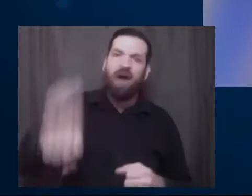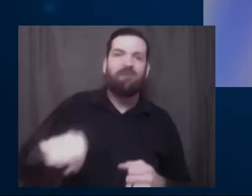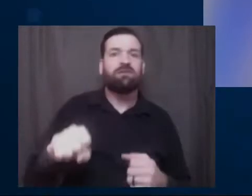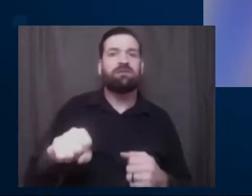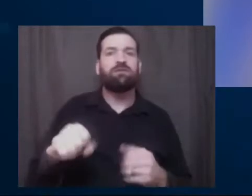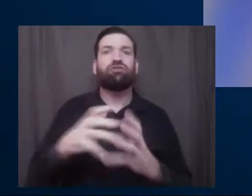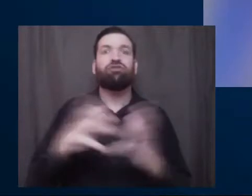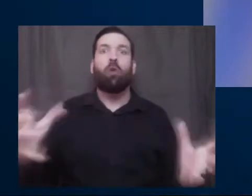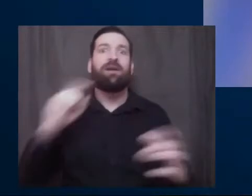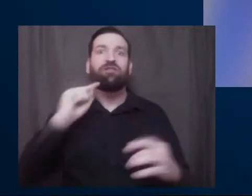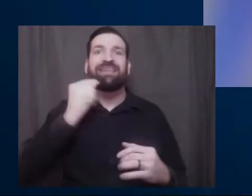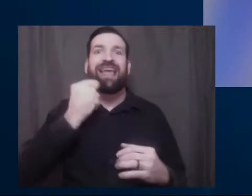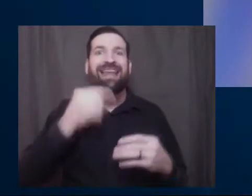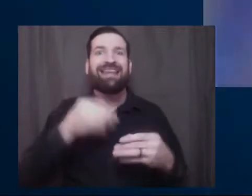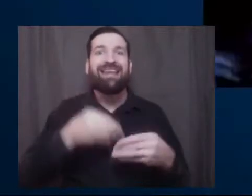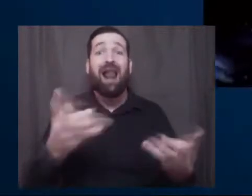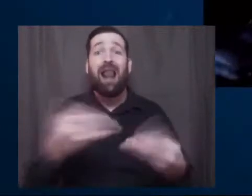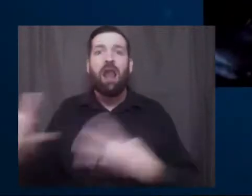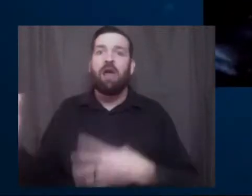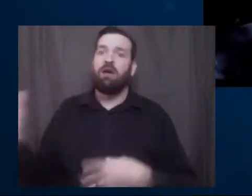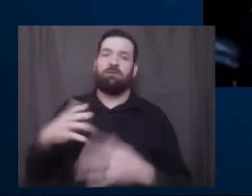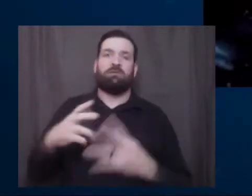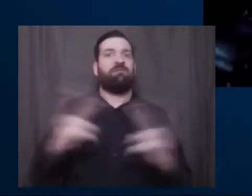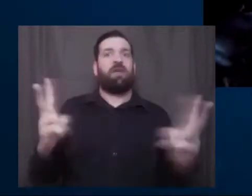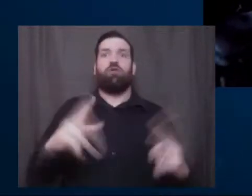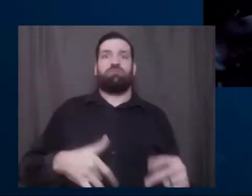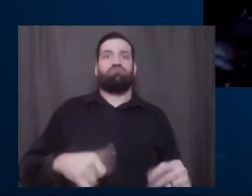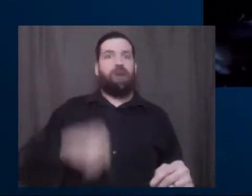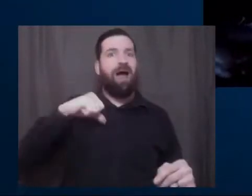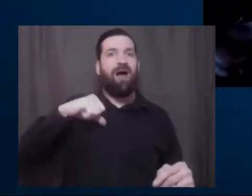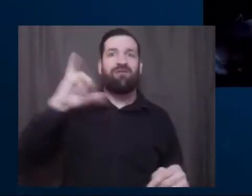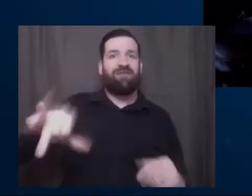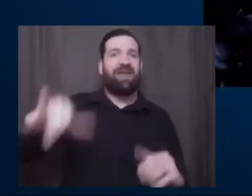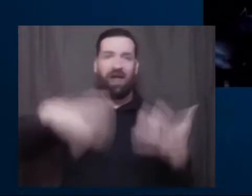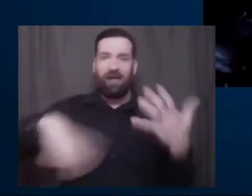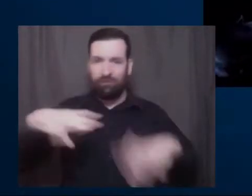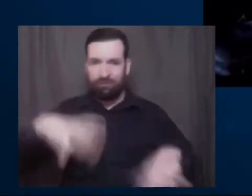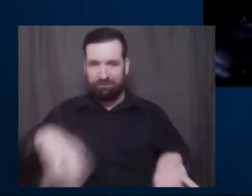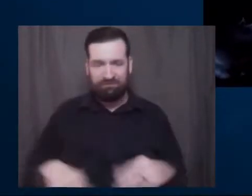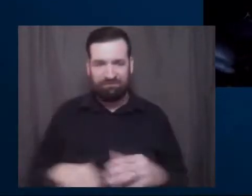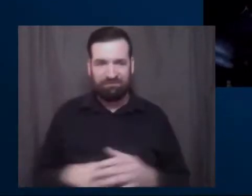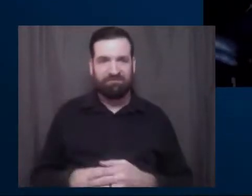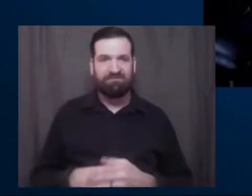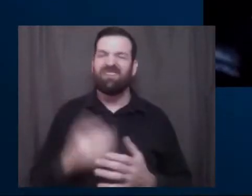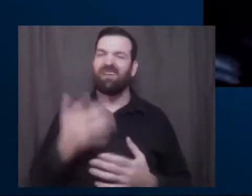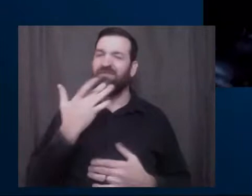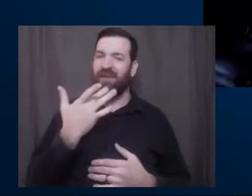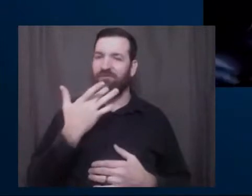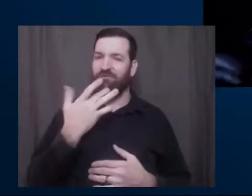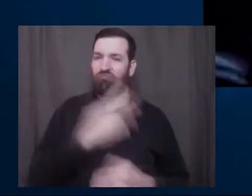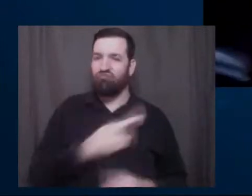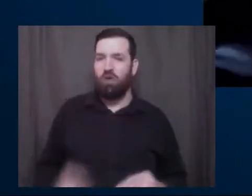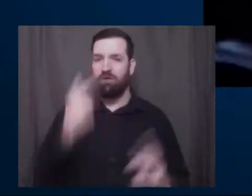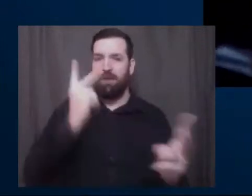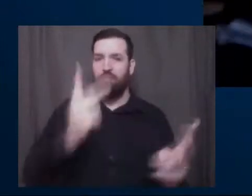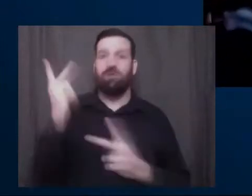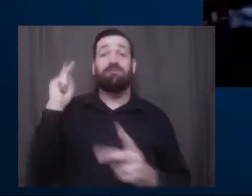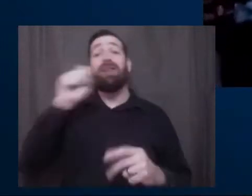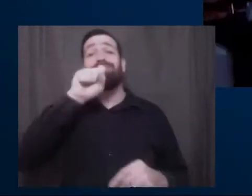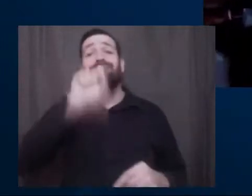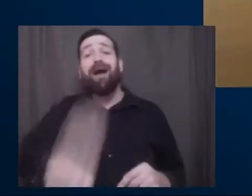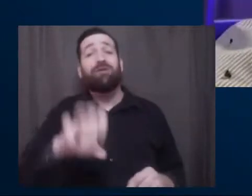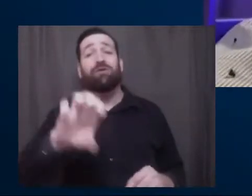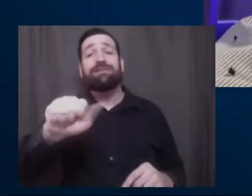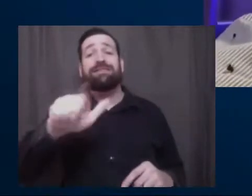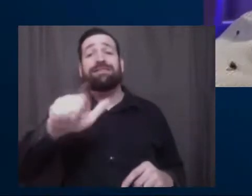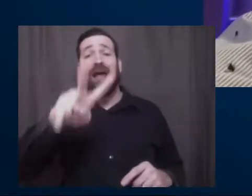Halloween. He was very proud of that costume. So that is my favorite Royals memory. We love you, Salvi. Go